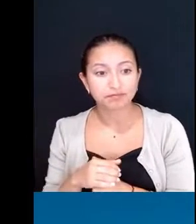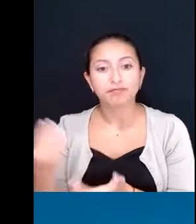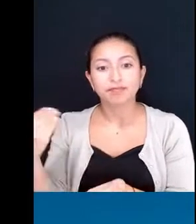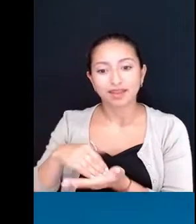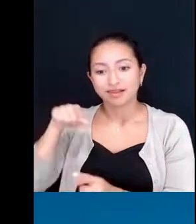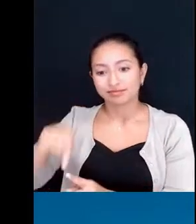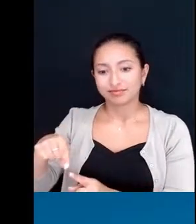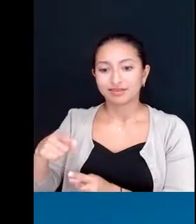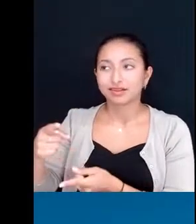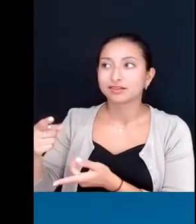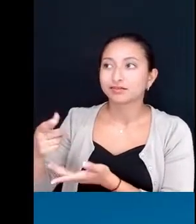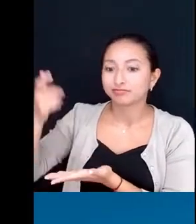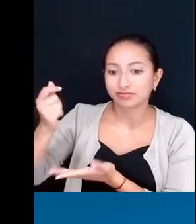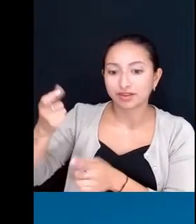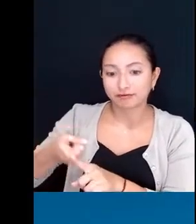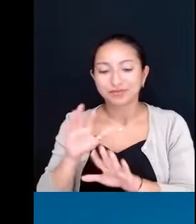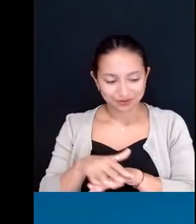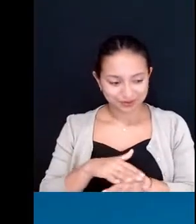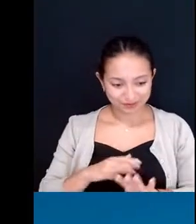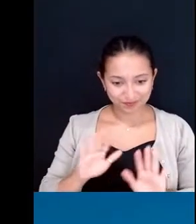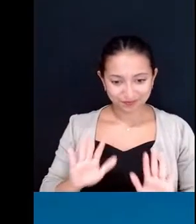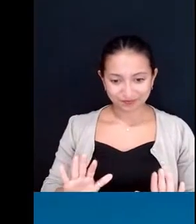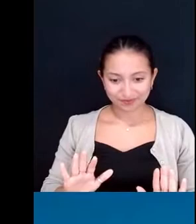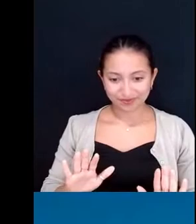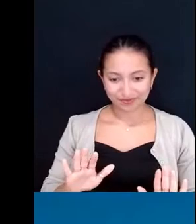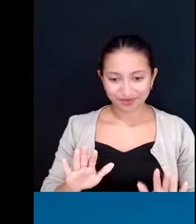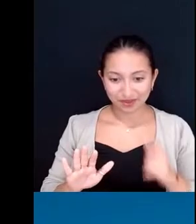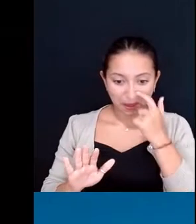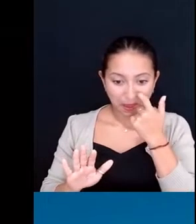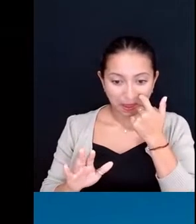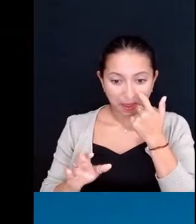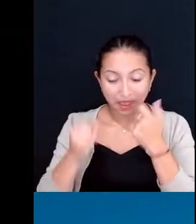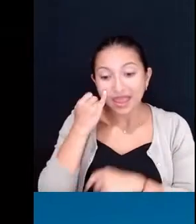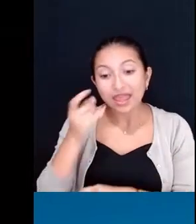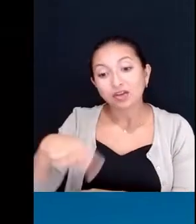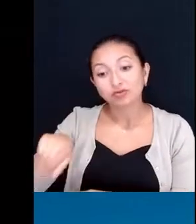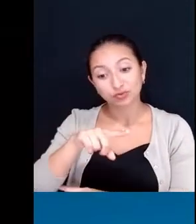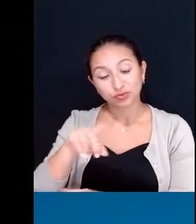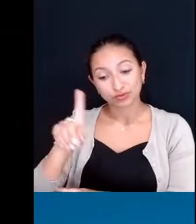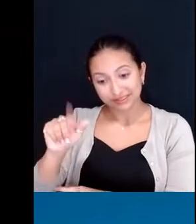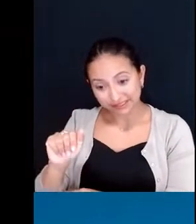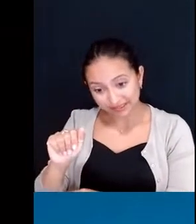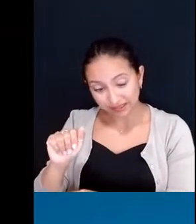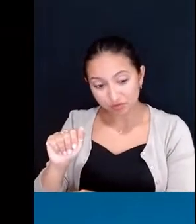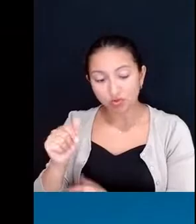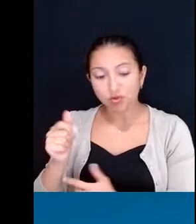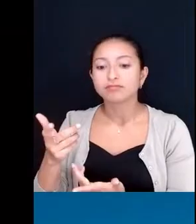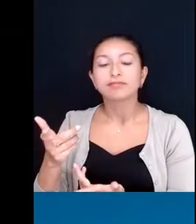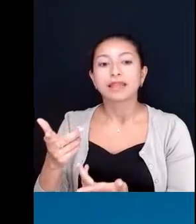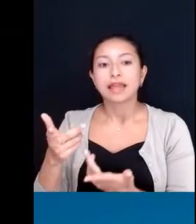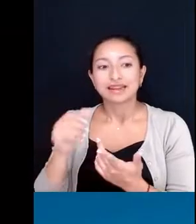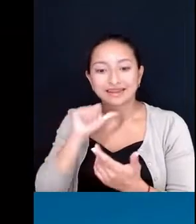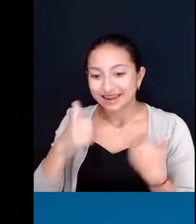tax revenues, not Social Security taxes. If you are disabled, but do not have enough credits to qualify